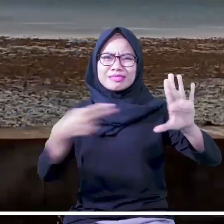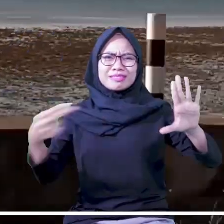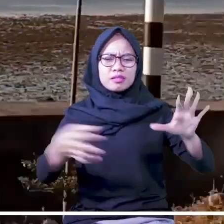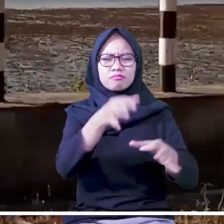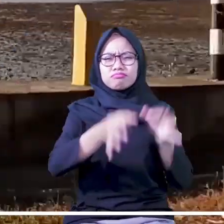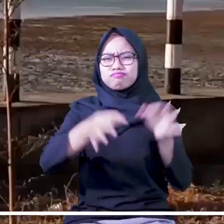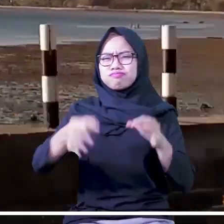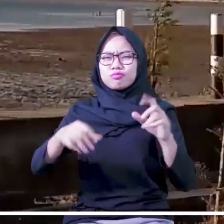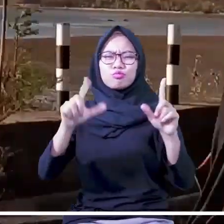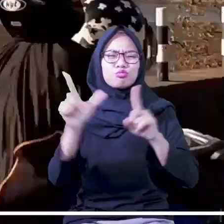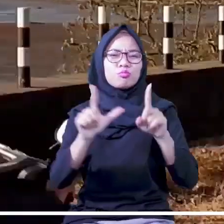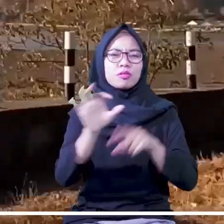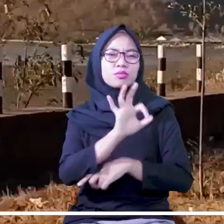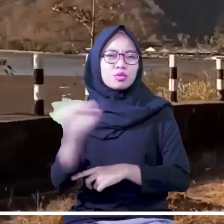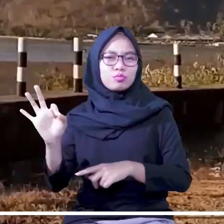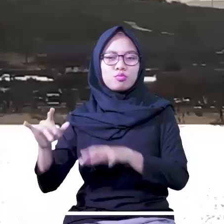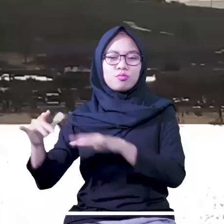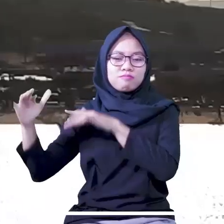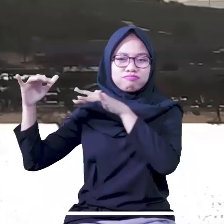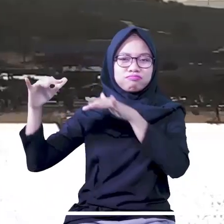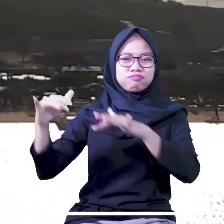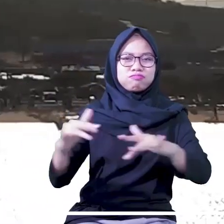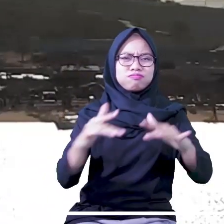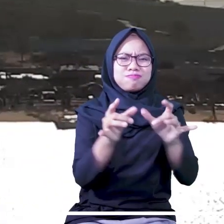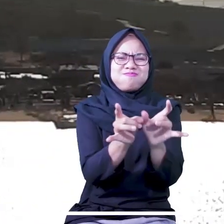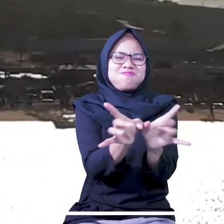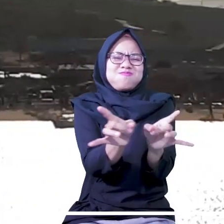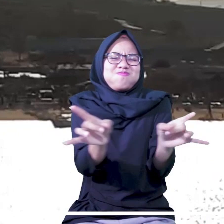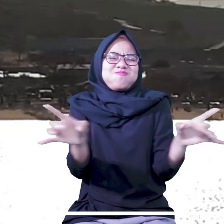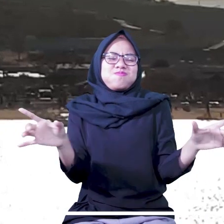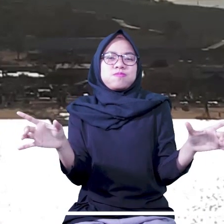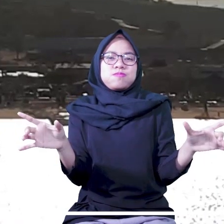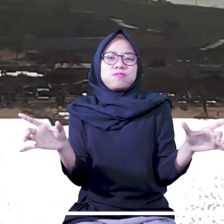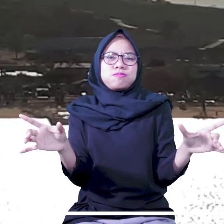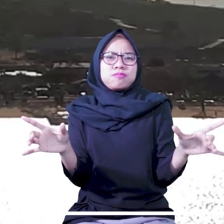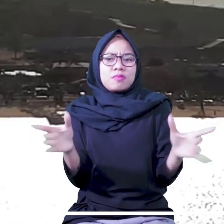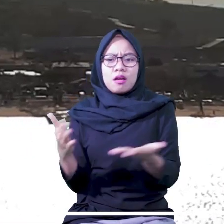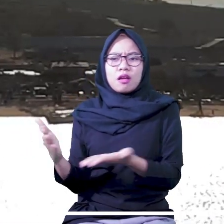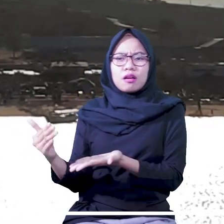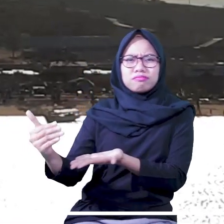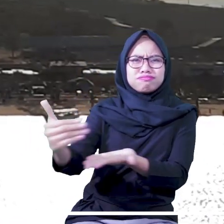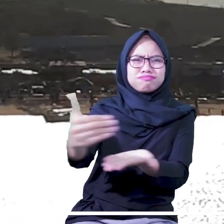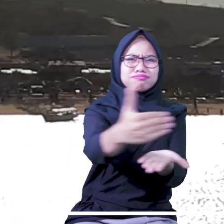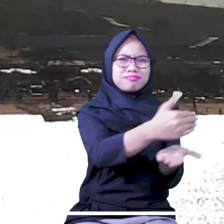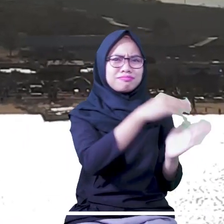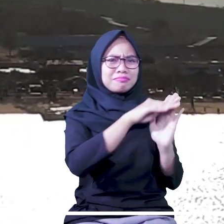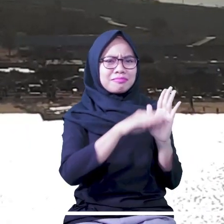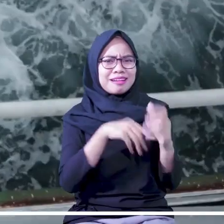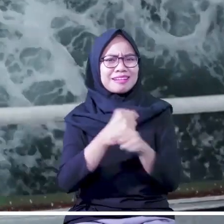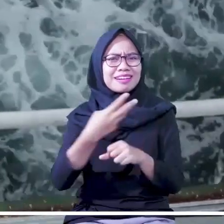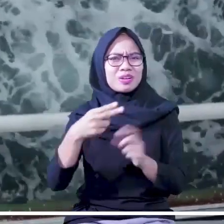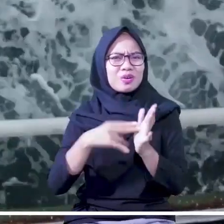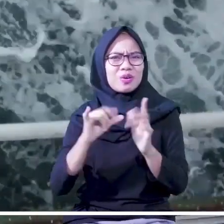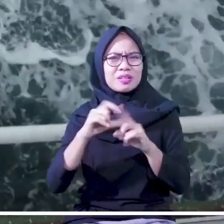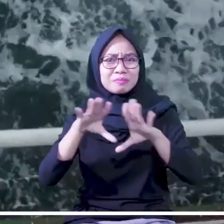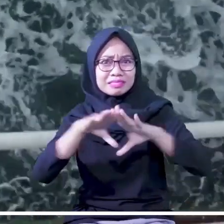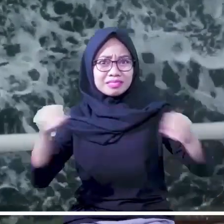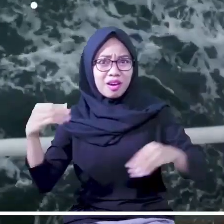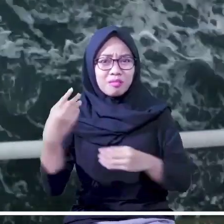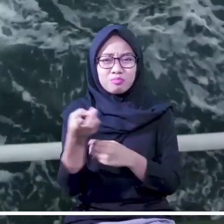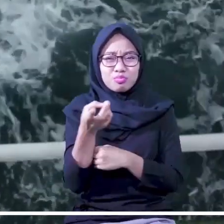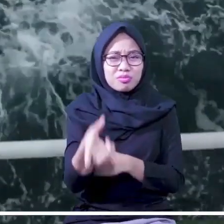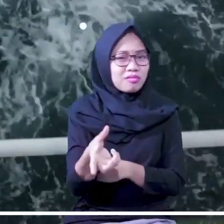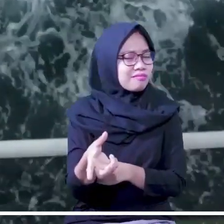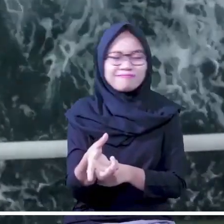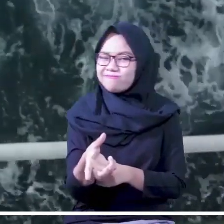17,000 islands with different tidal waters specific to each region, making it complicated to develop Indonesia's Geoid model.